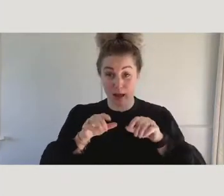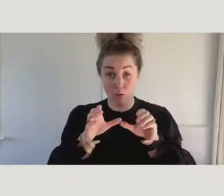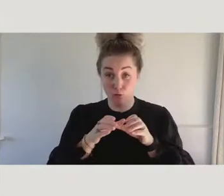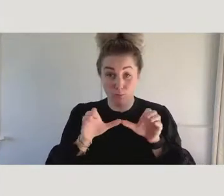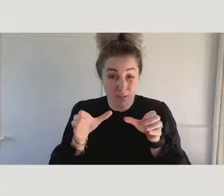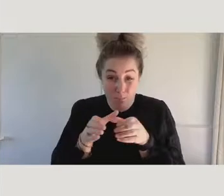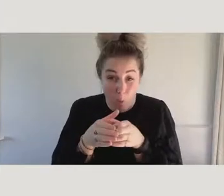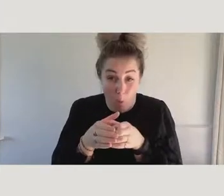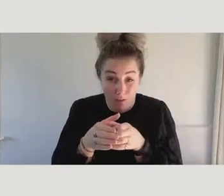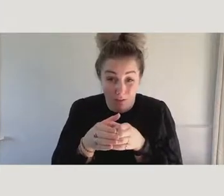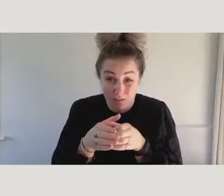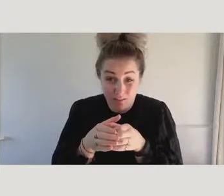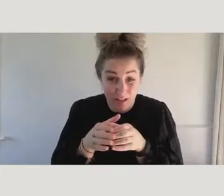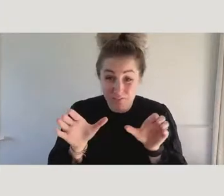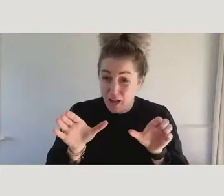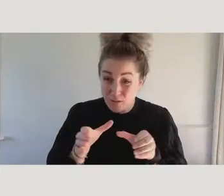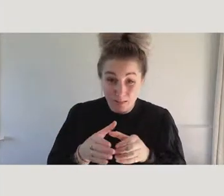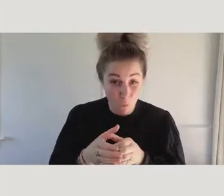tiny